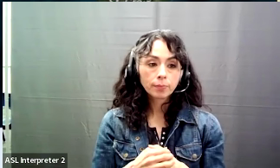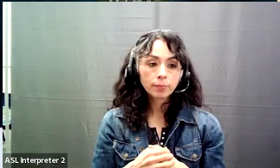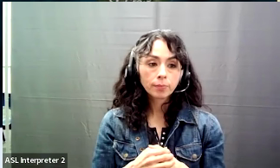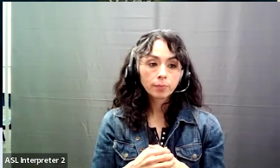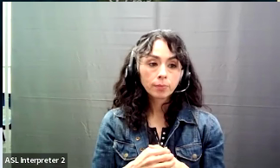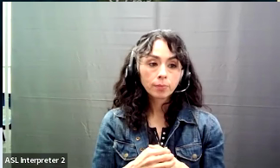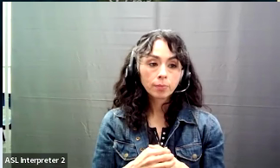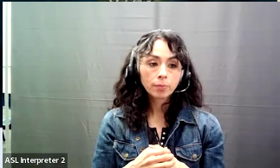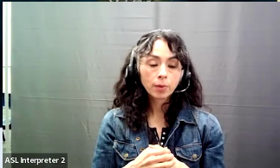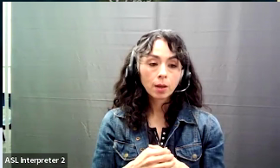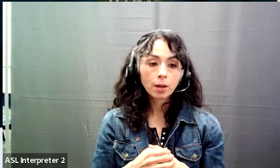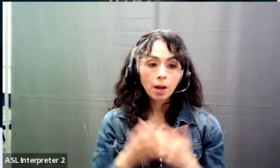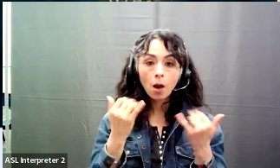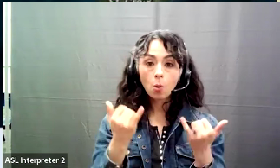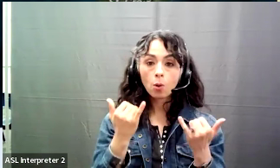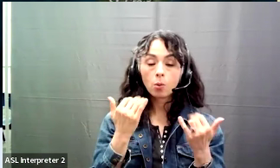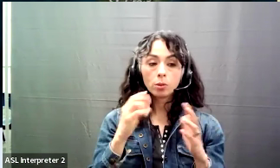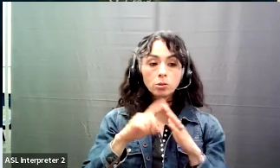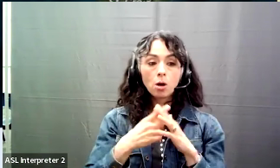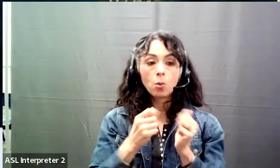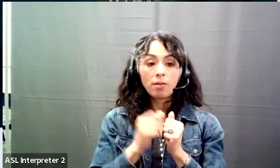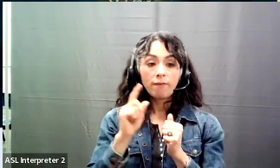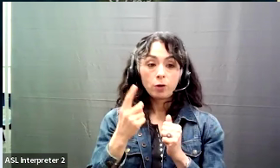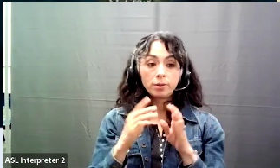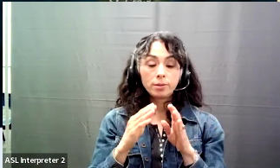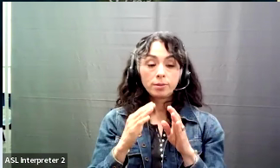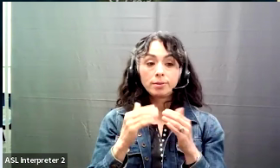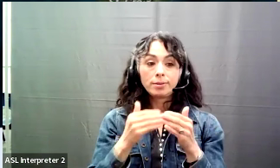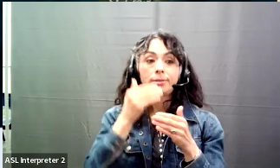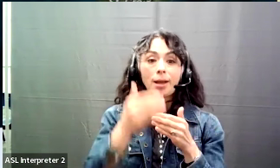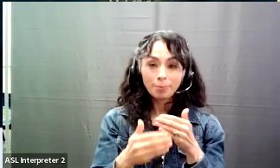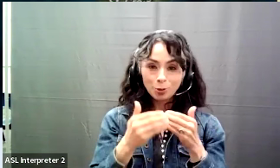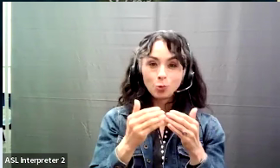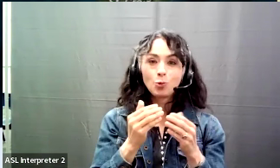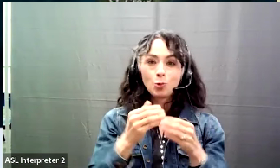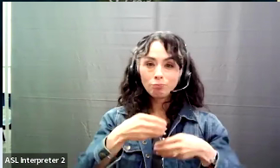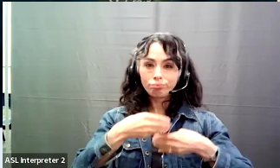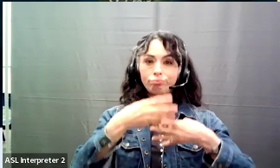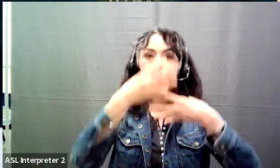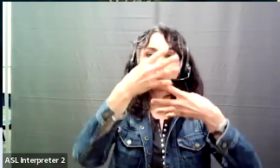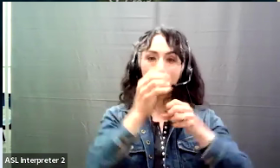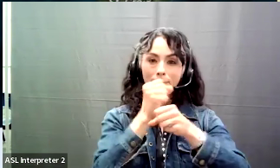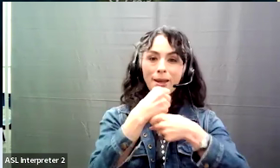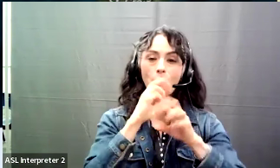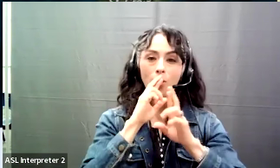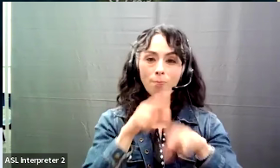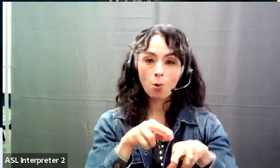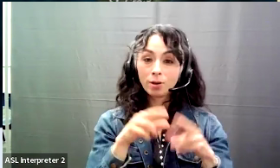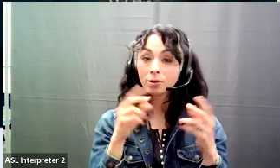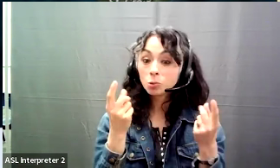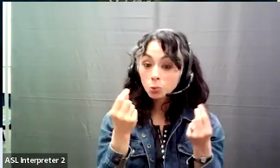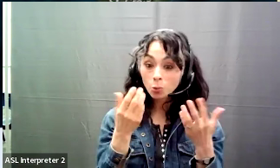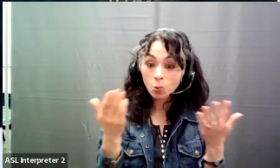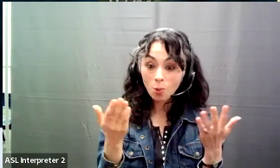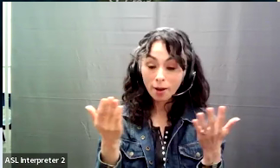So we're going to start with the first step for generating a report. And the first one is to create